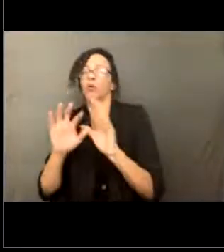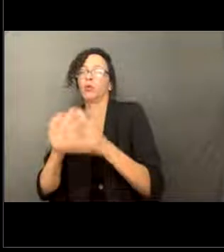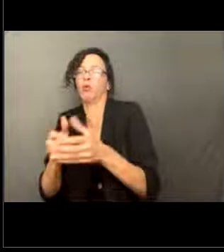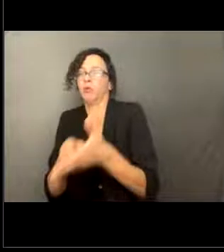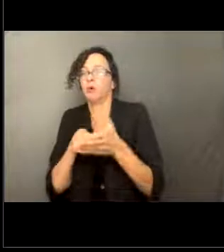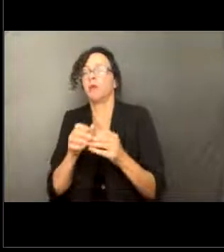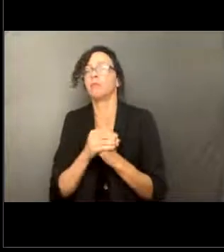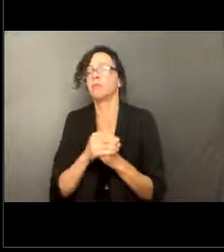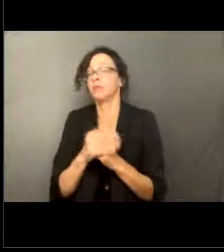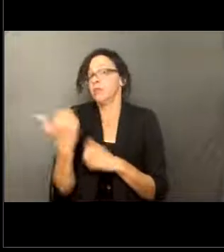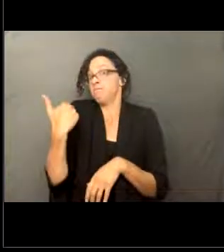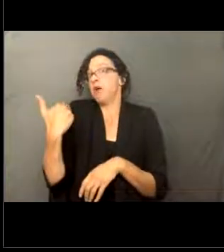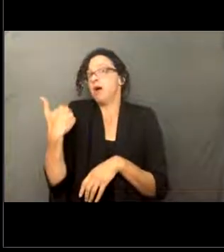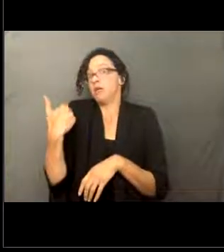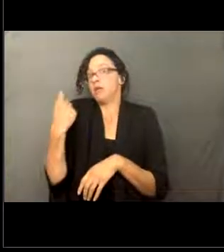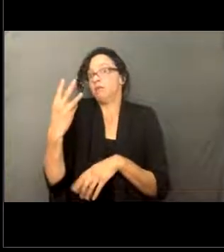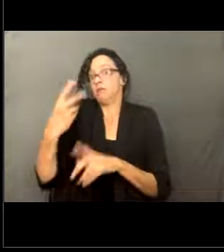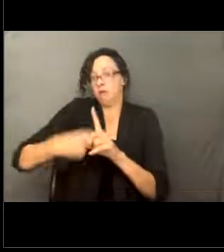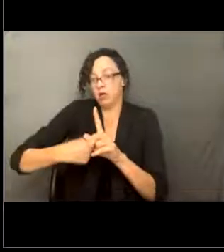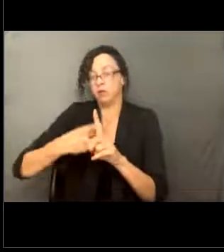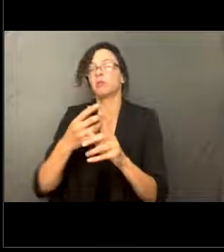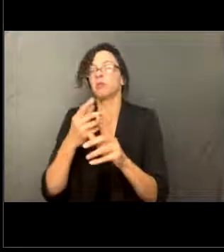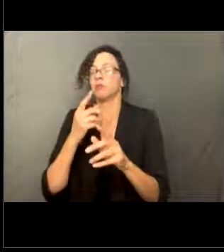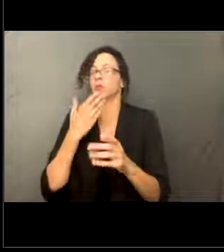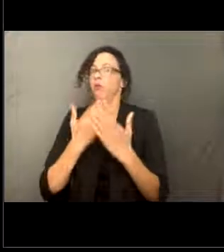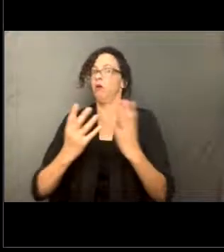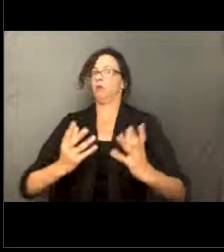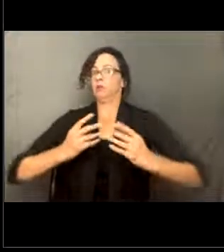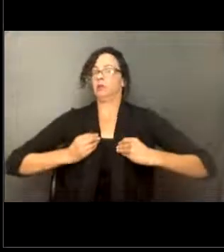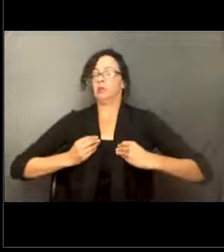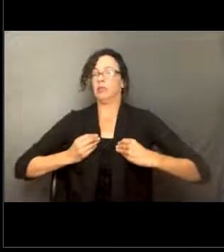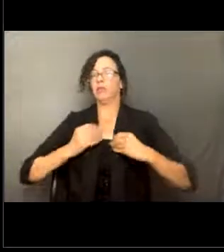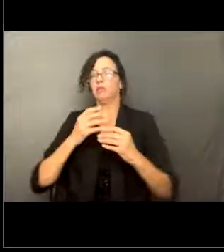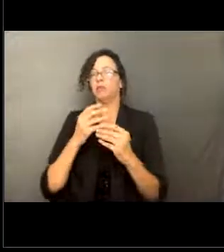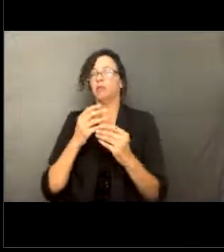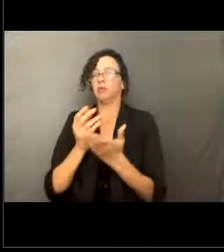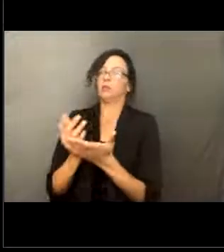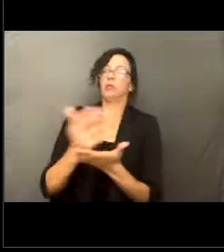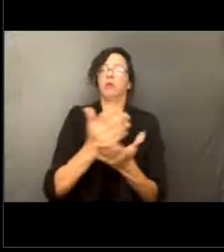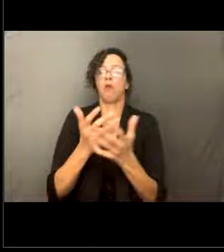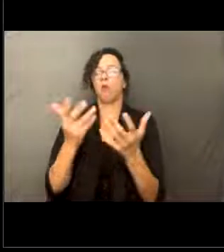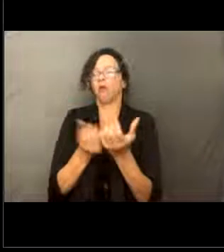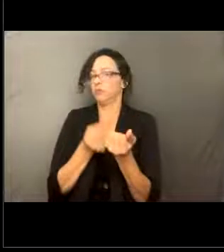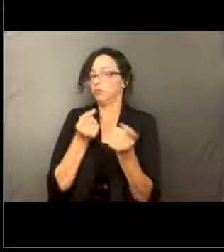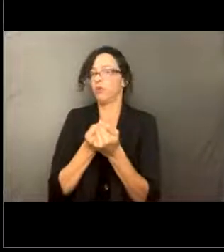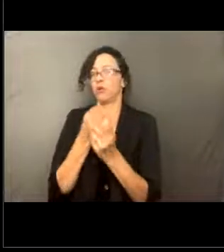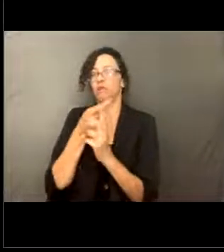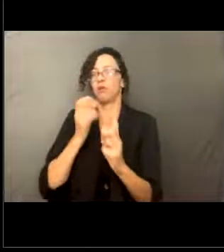and garnered a lot of support and participation from our Caltrans team members throughout the state.